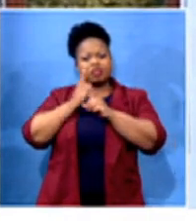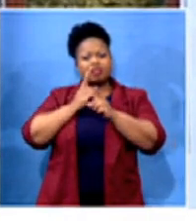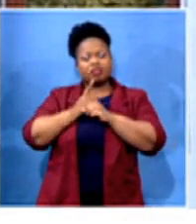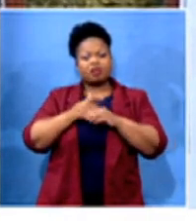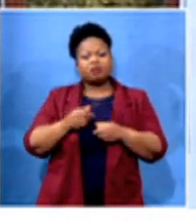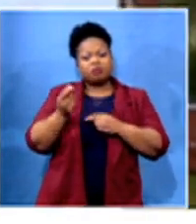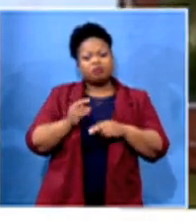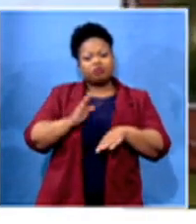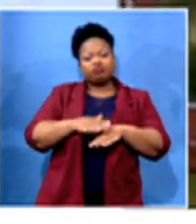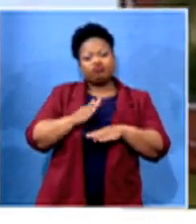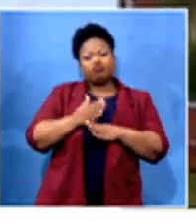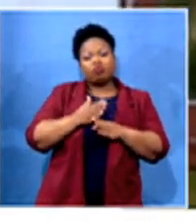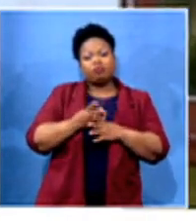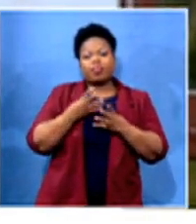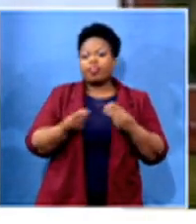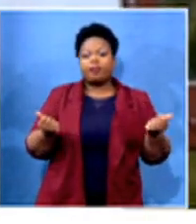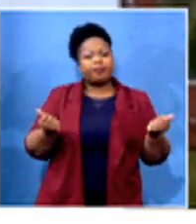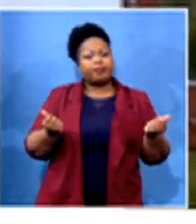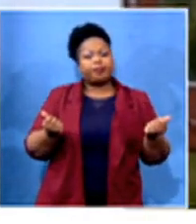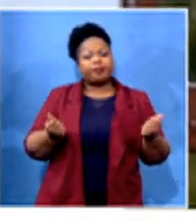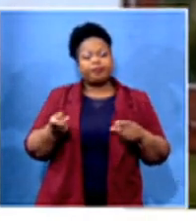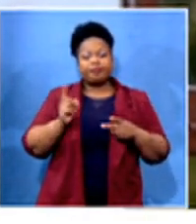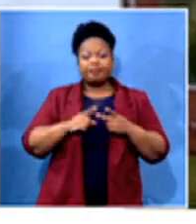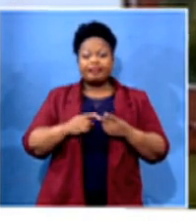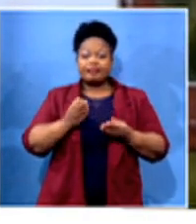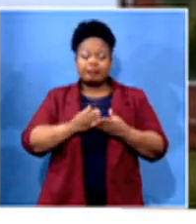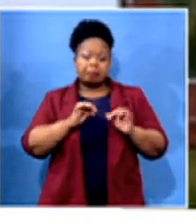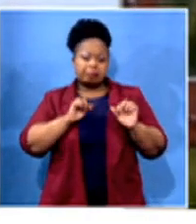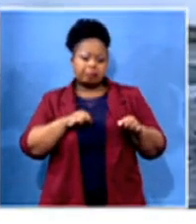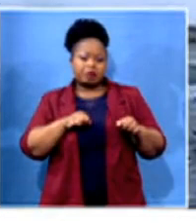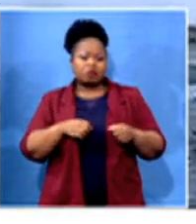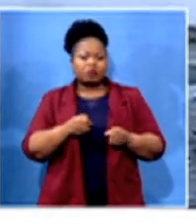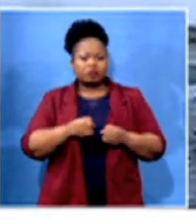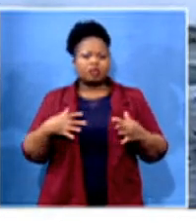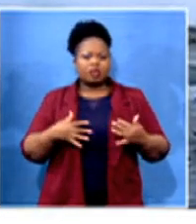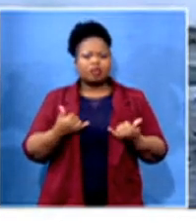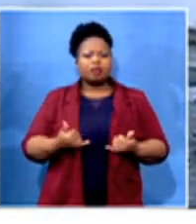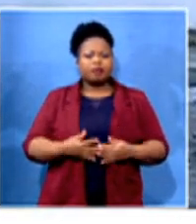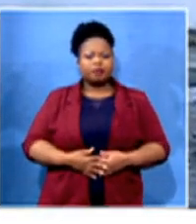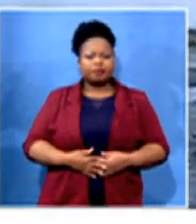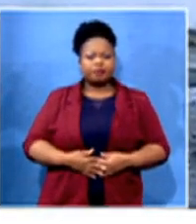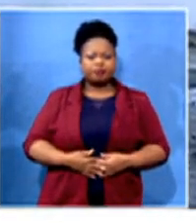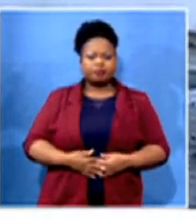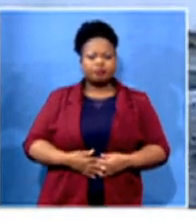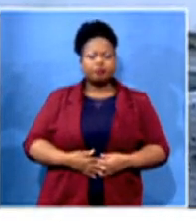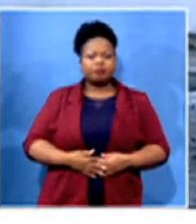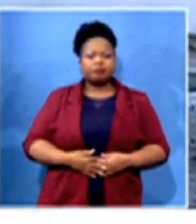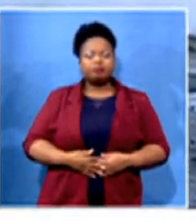jobs evaporated overnight. A lucky few are now only starting to work again. Level 5, I was just staying at